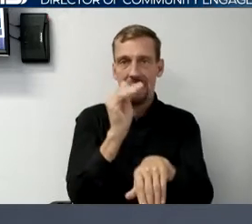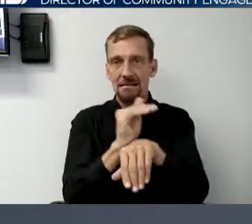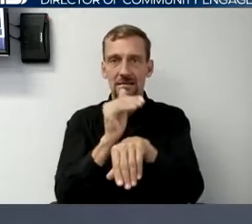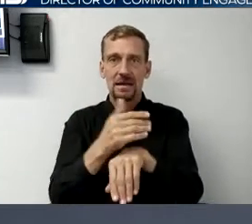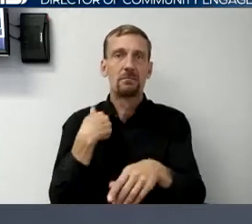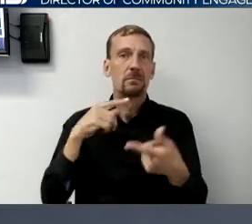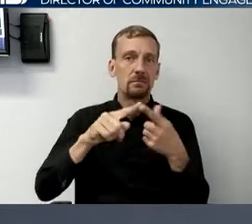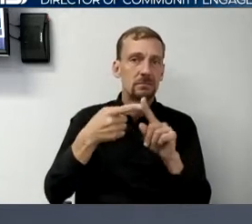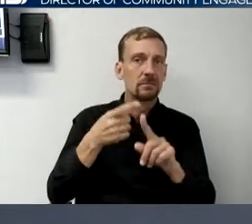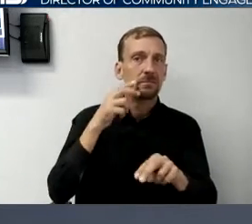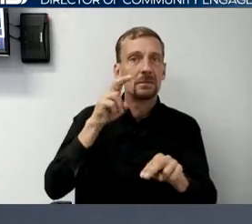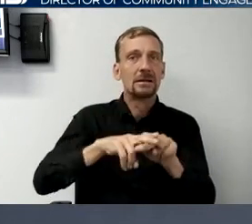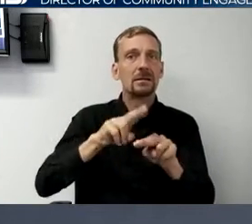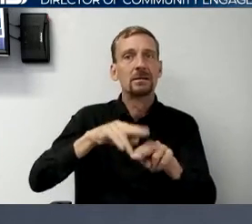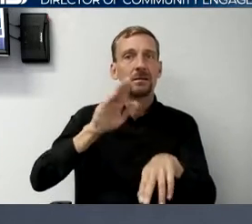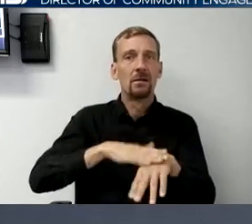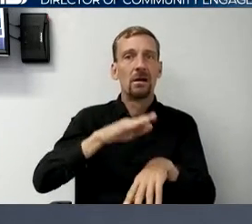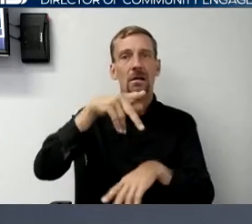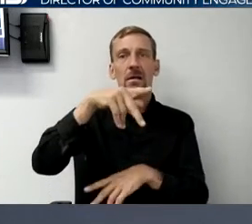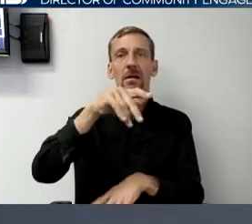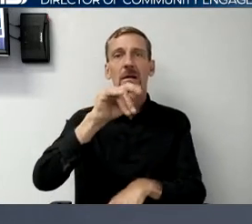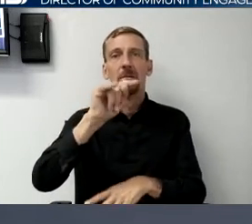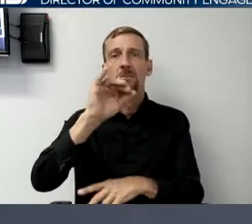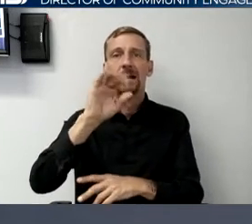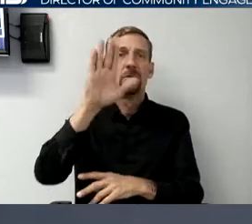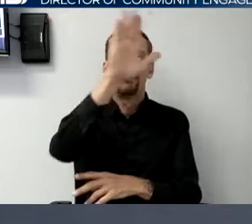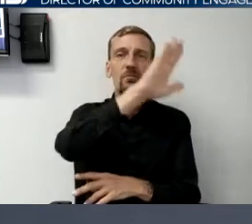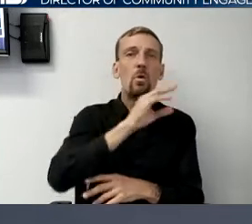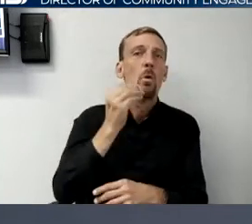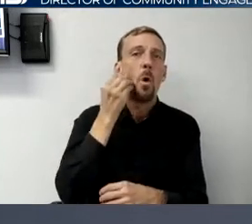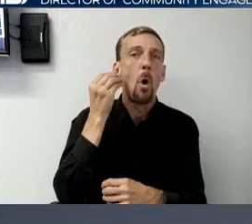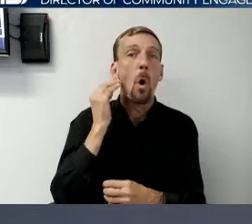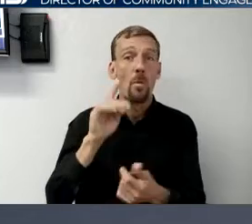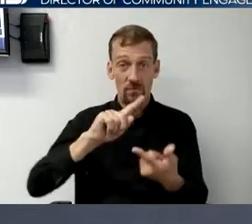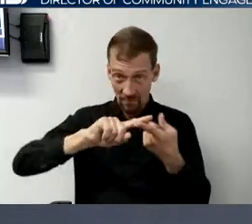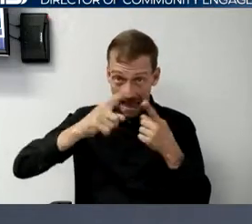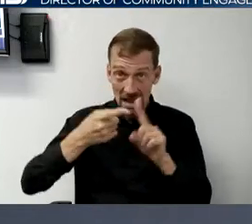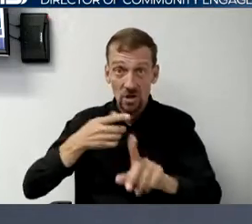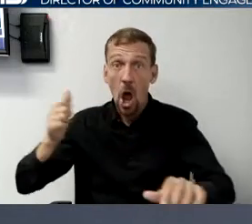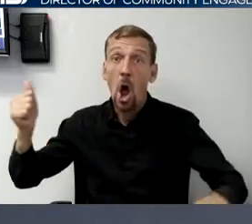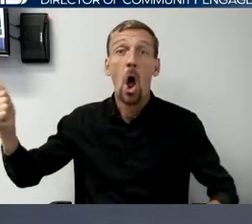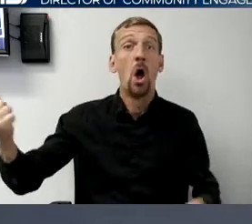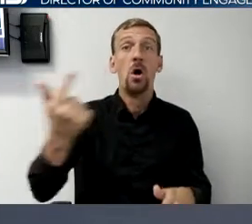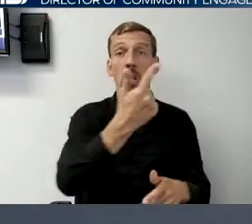on the patio of one of their homes, and they're all good friends.